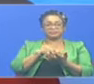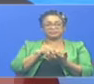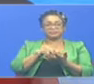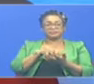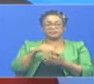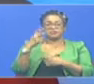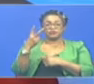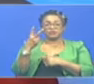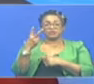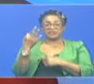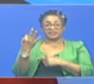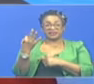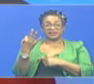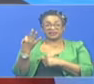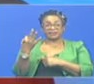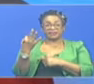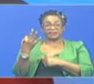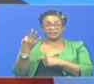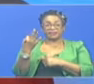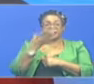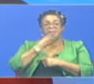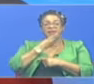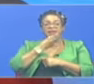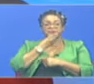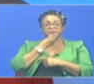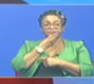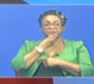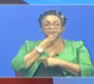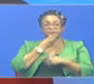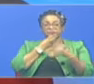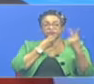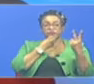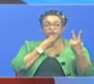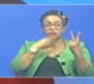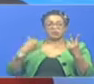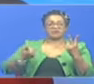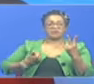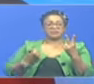23 of these positive cases are male and 2 are female.